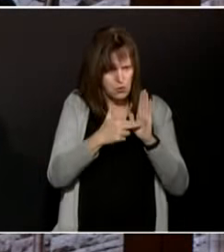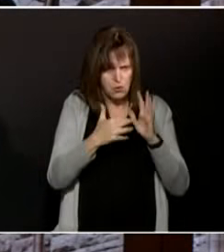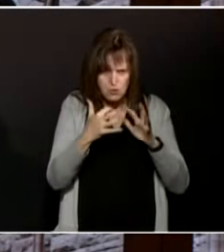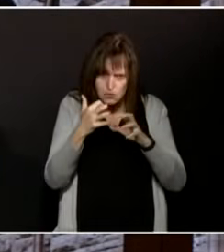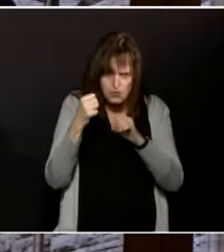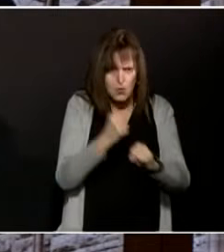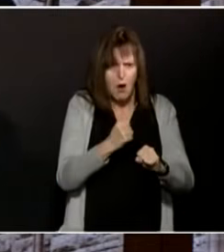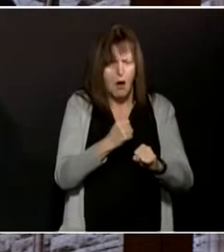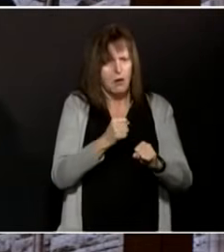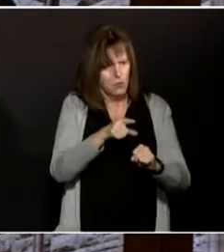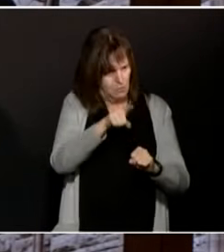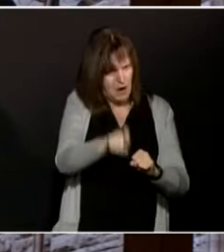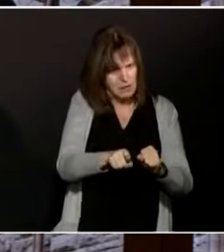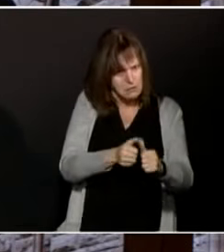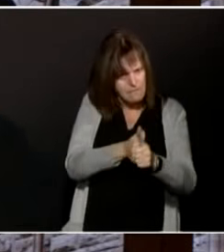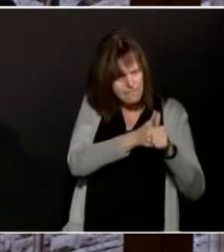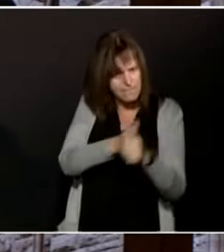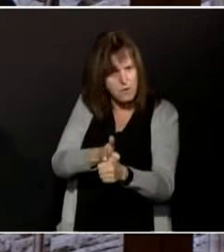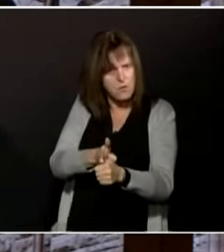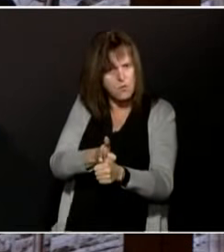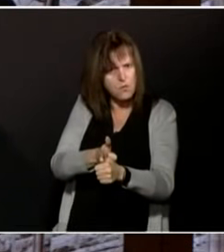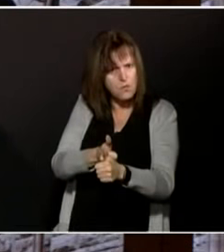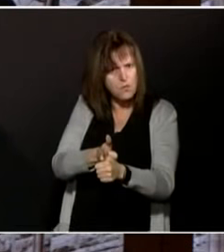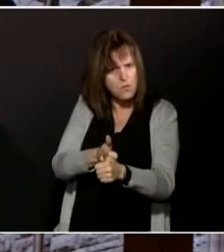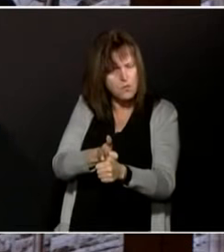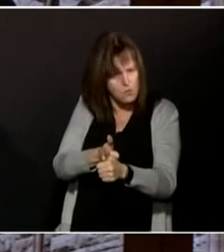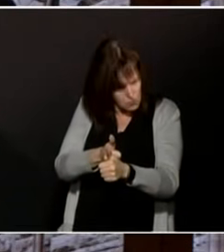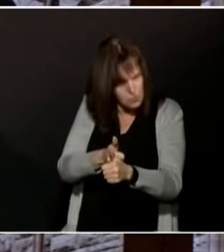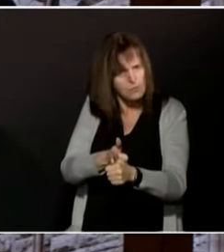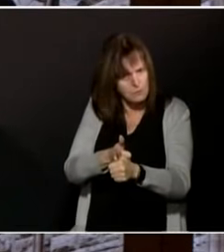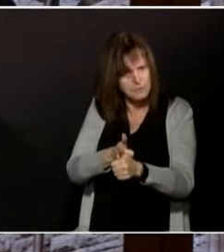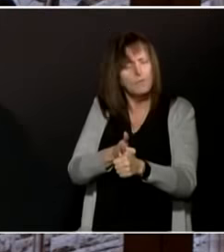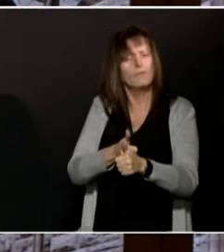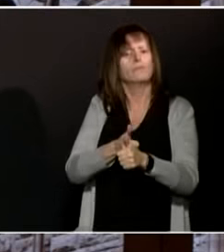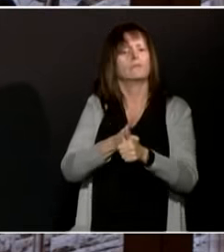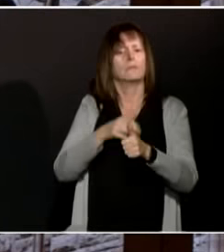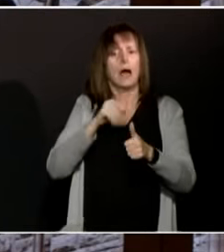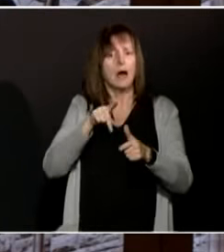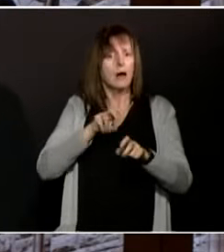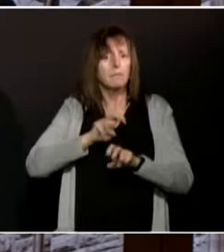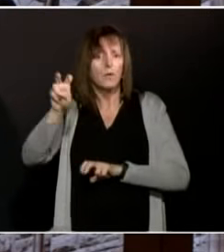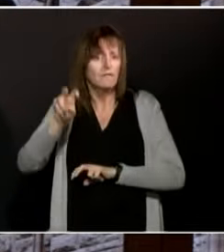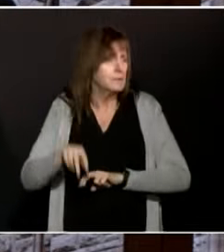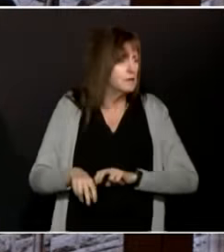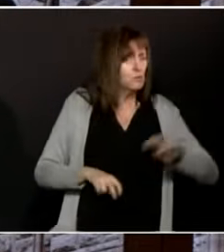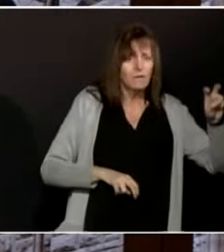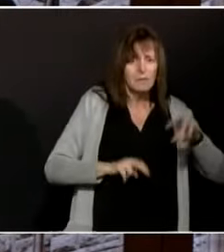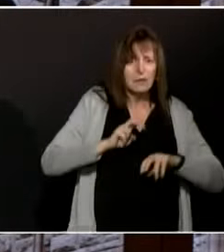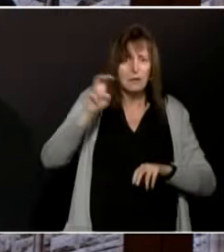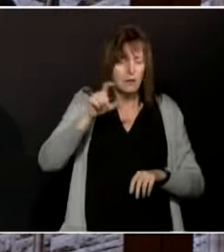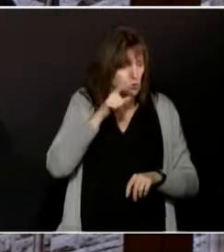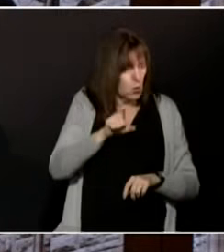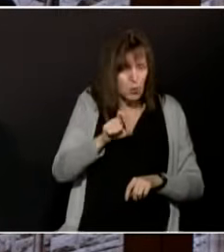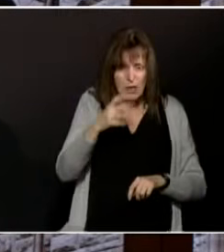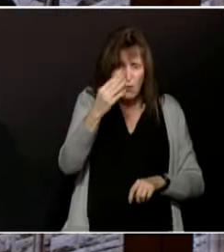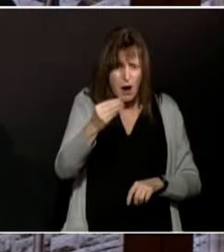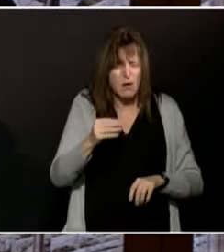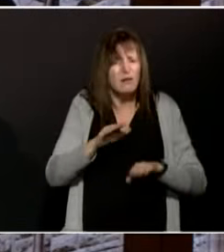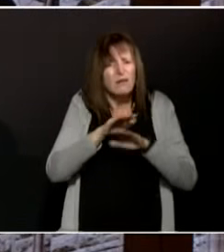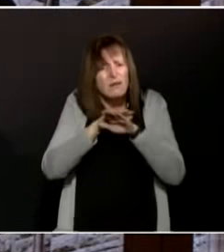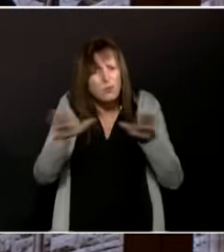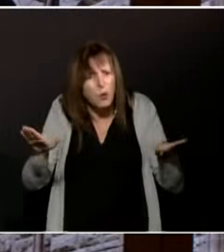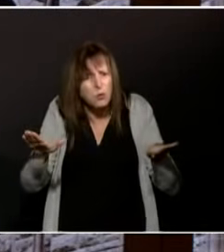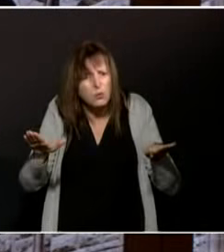aspect is your mobility. If you don't need to go out, don't go out. If you don't need to go wandering around, don't go around. Because you not only risk